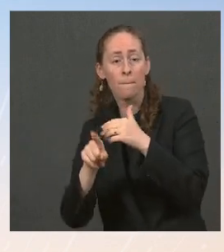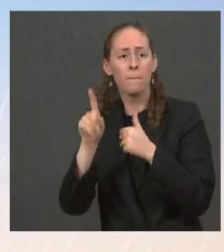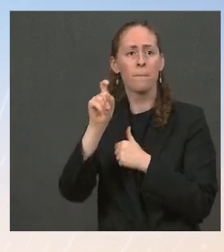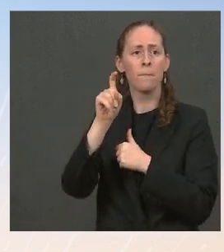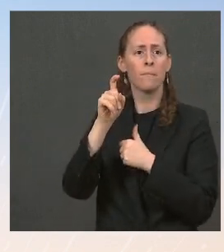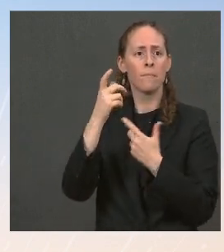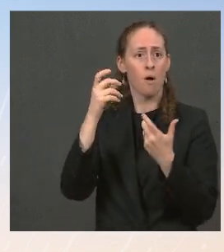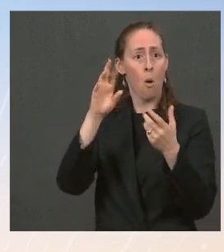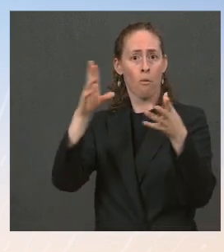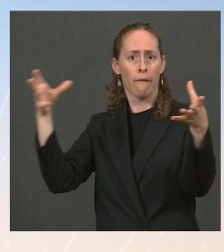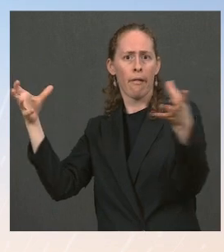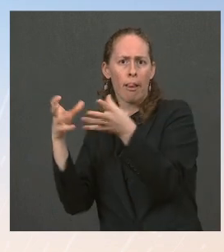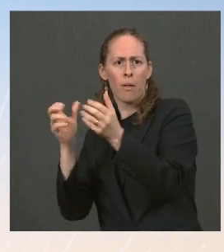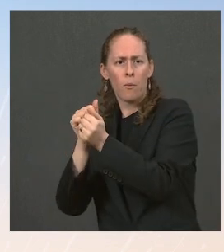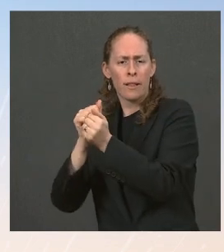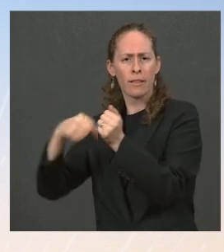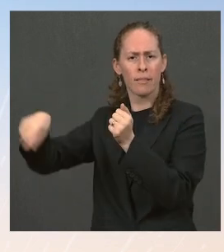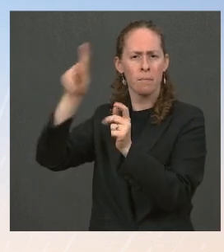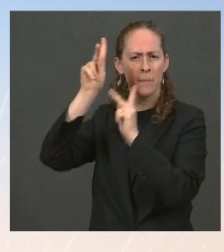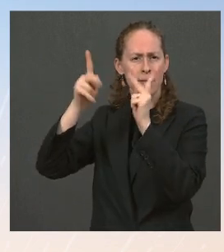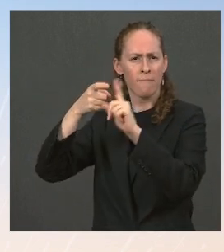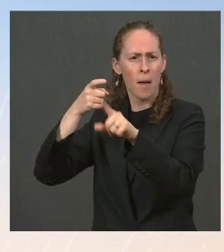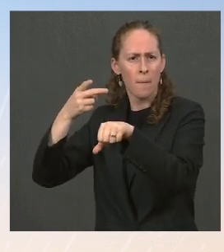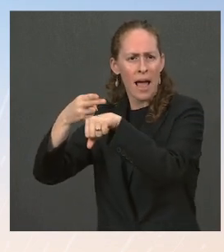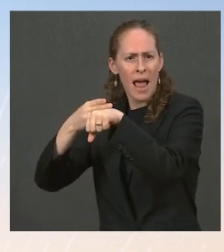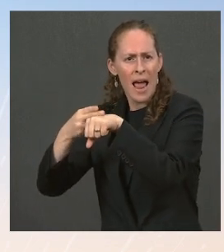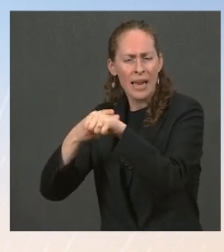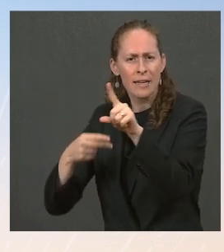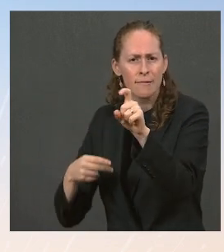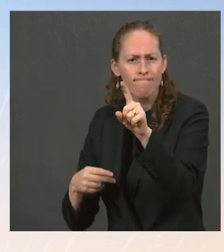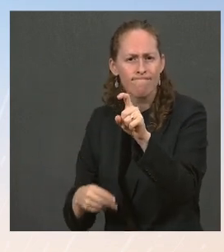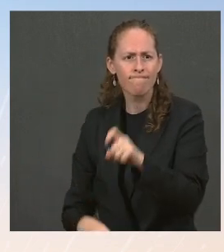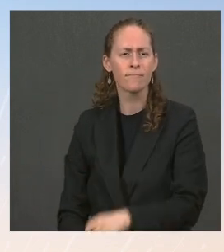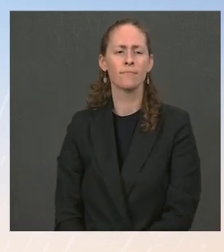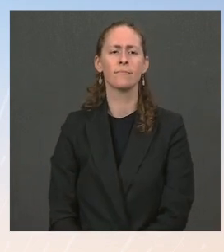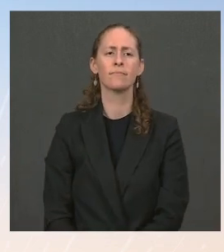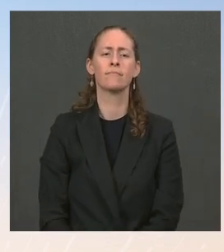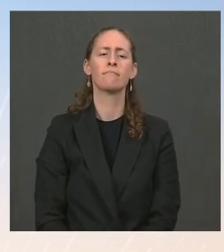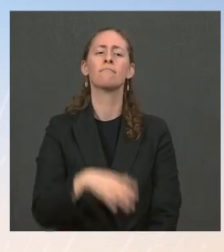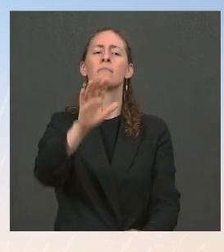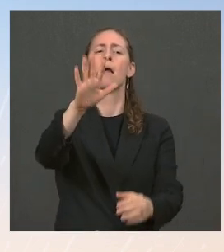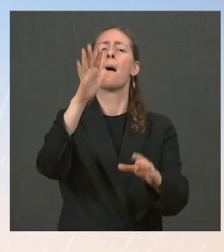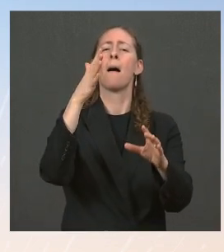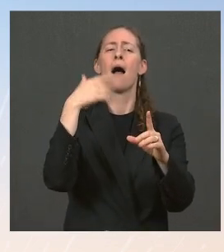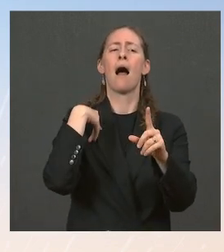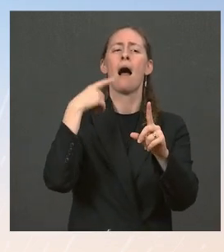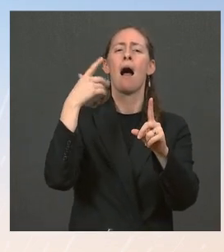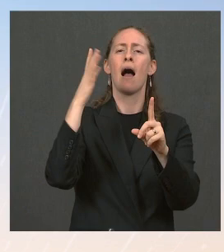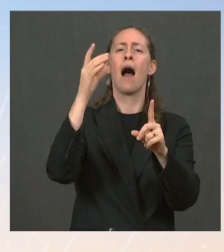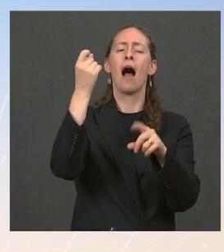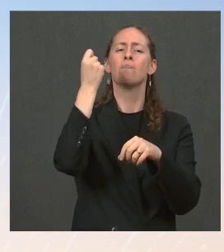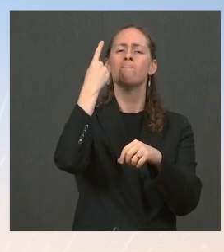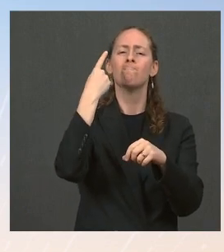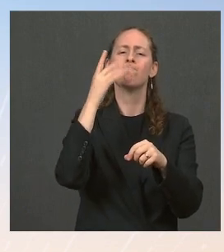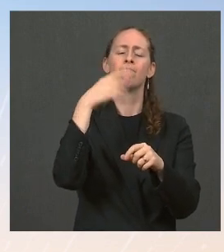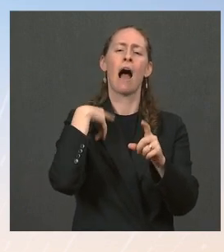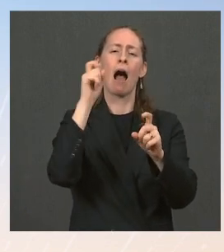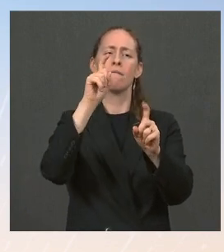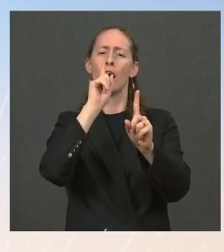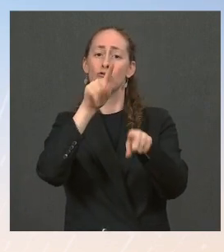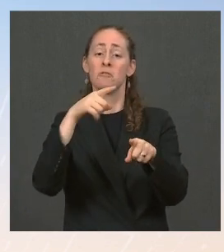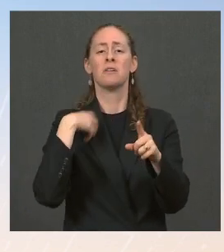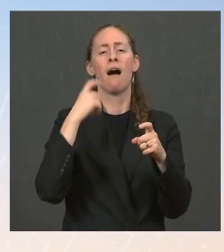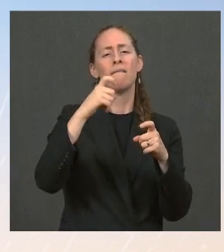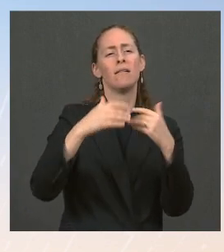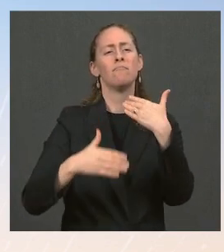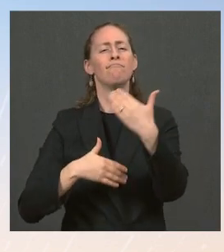it Del Rio or wherever along the border? I think the point I'm making, April, and then we just have to move on to get some more people, is that anyone who's coming from